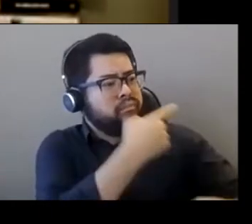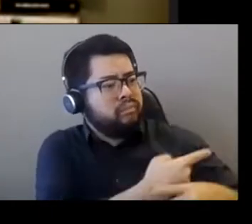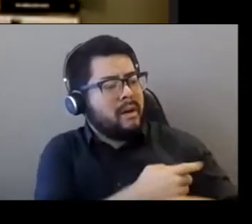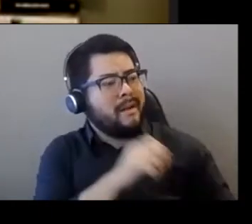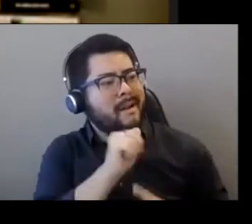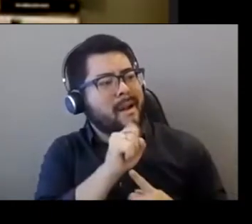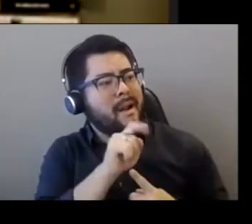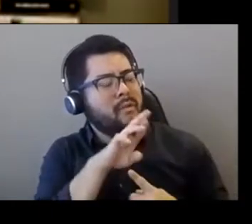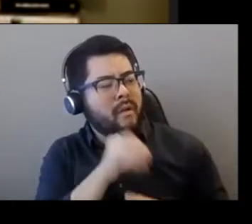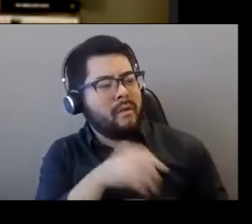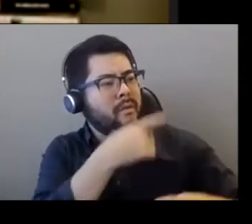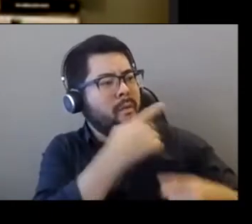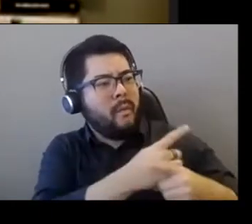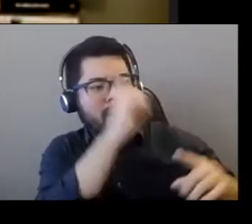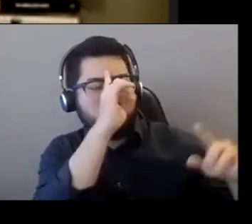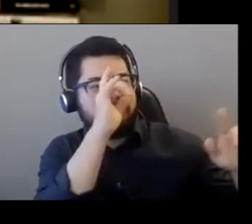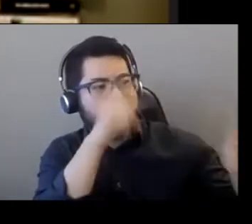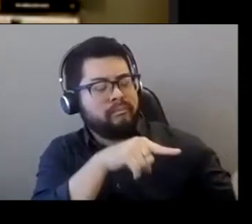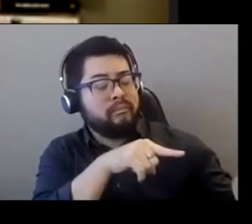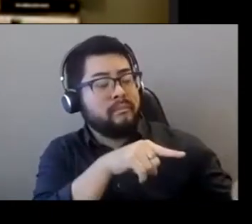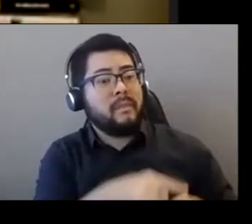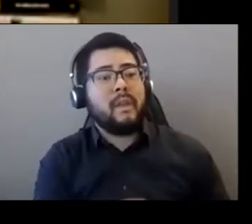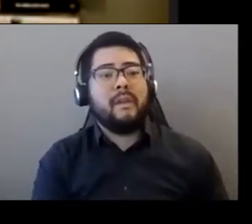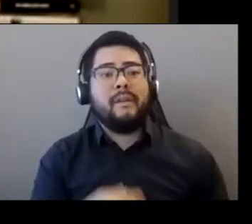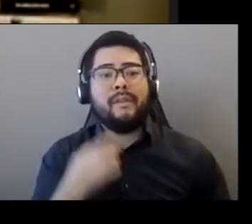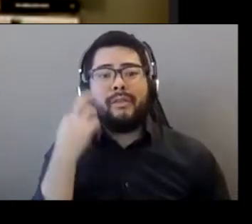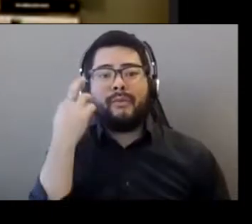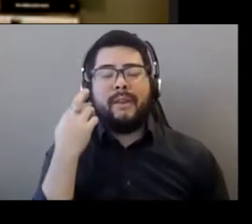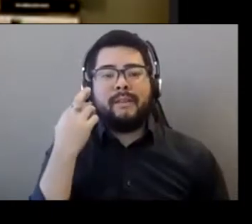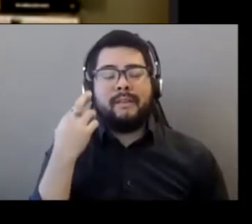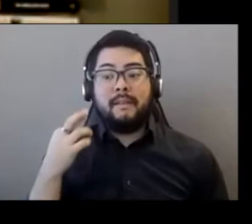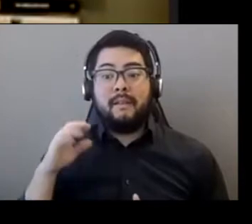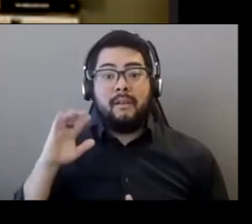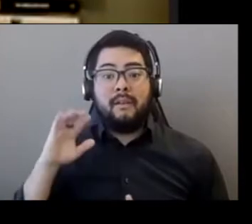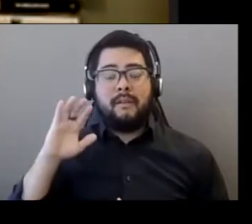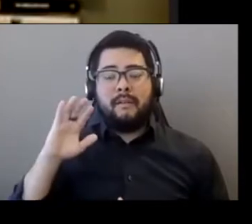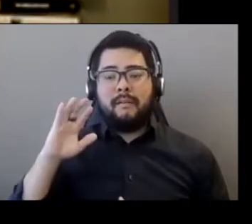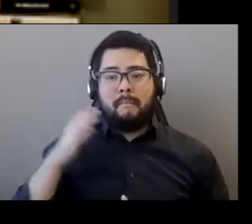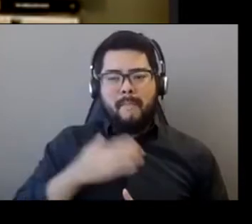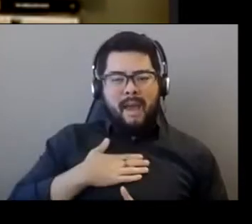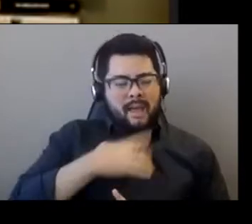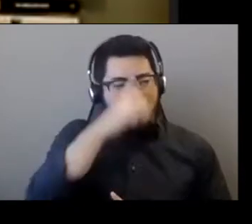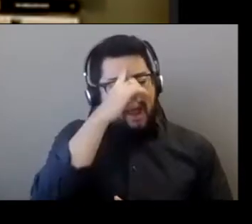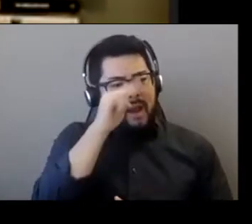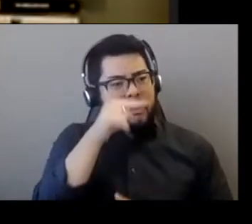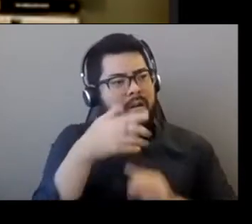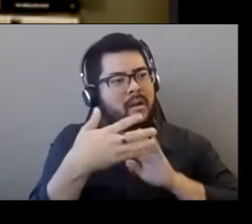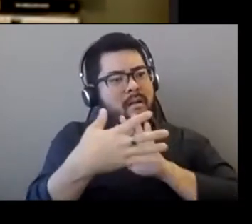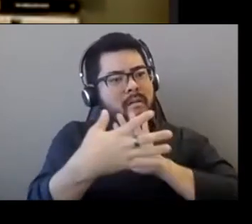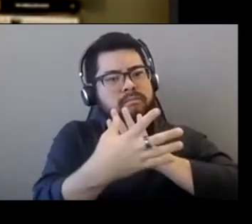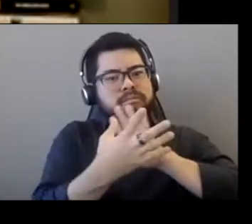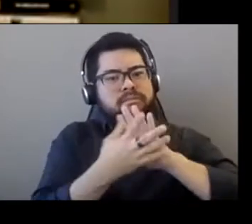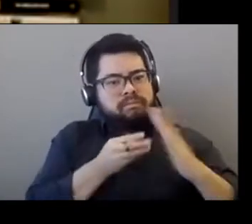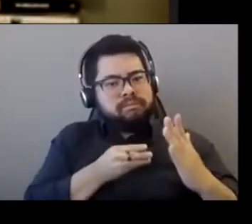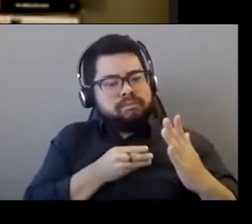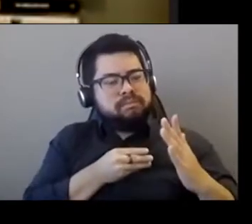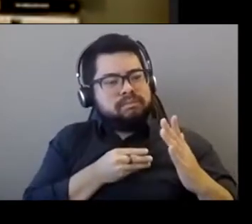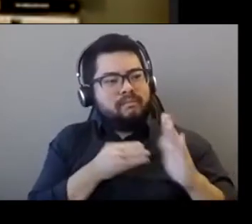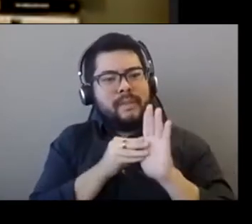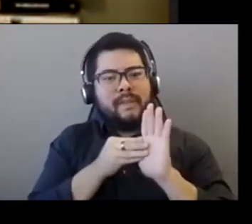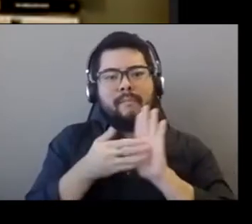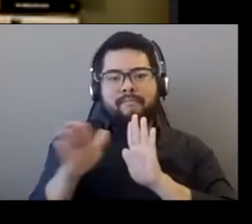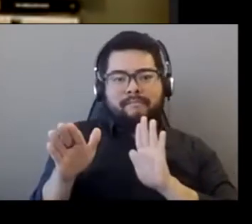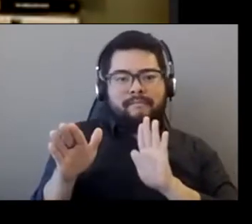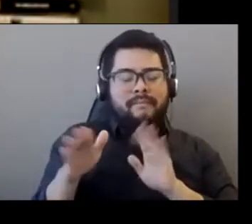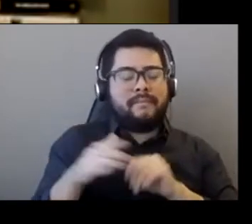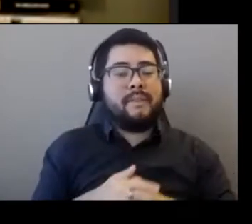right, because you're essentially mirroring my thinking. You're not saying something so brilliant. You are the new intellectual